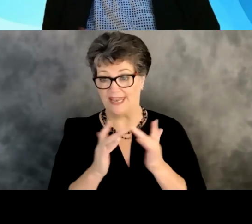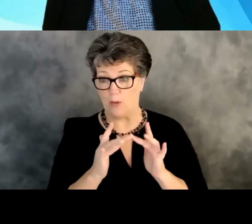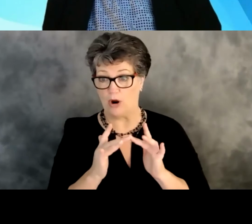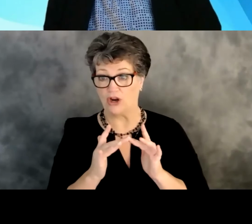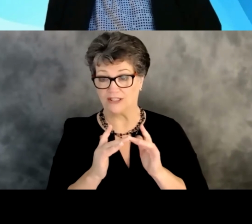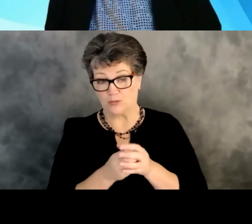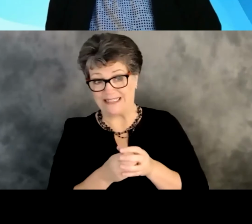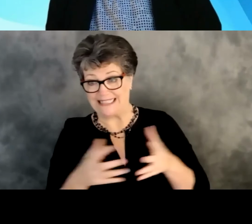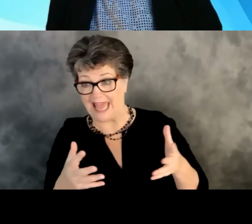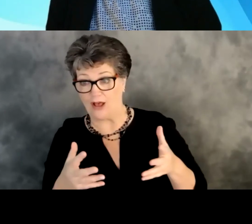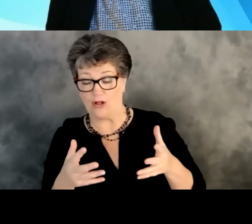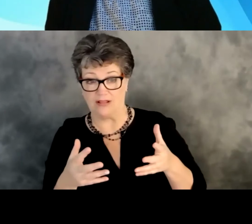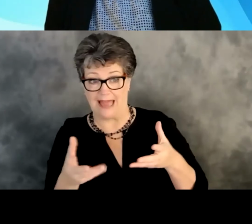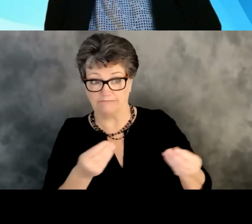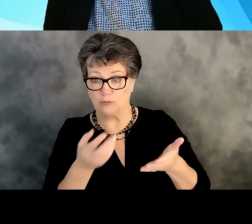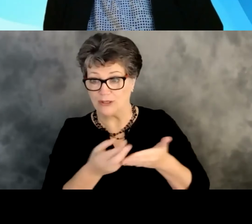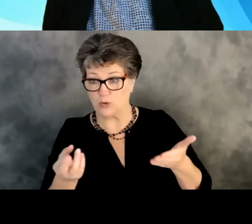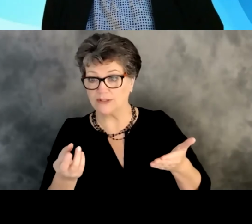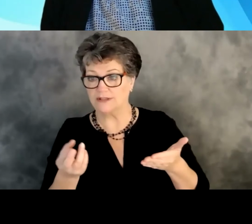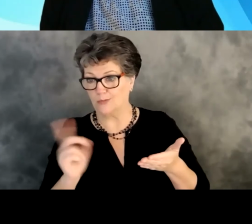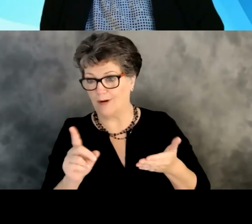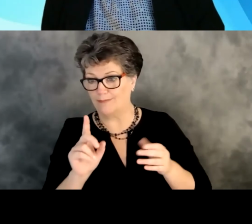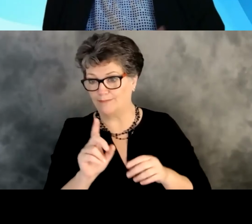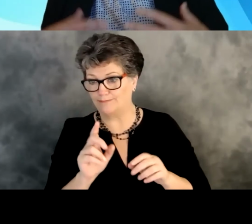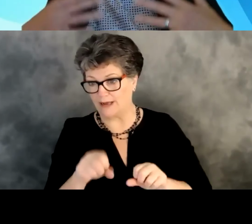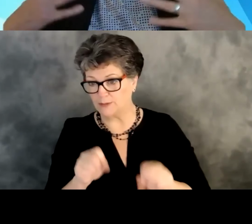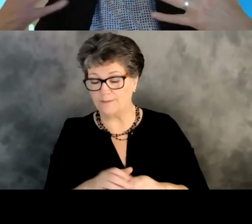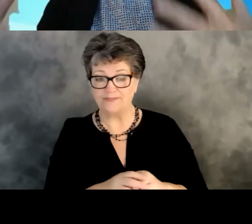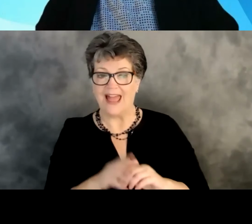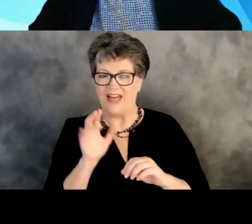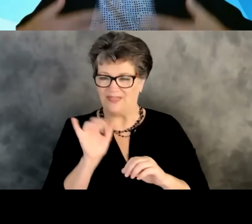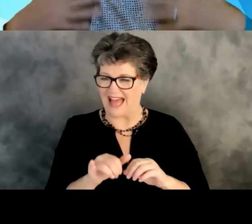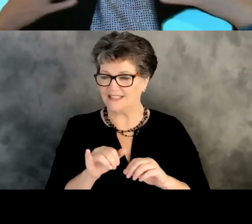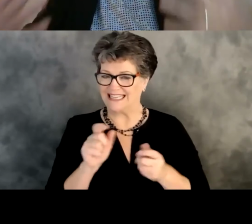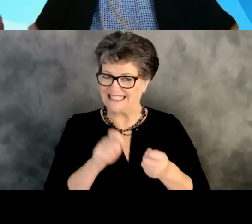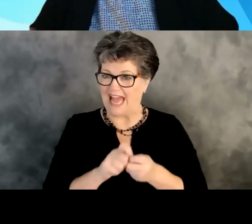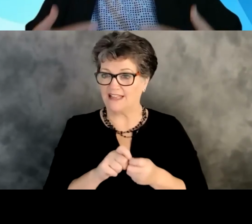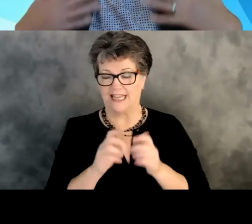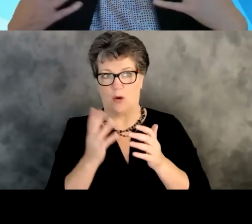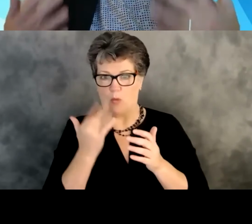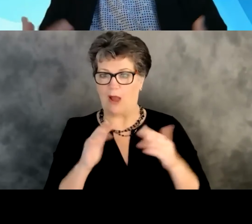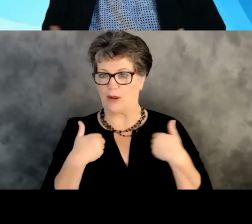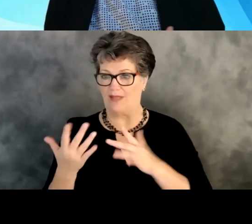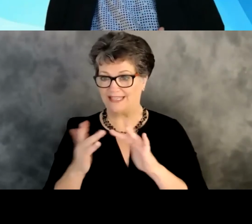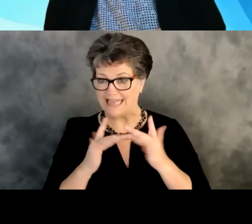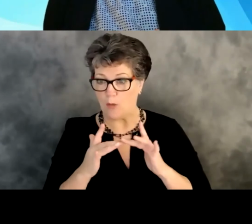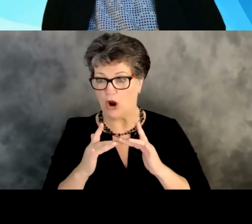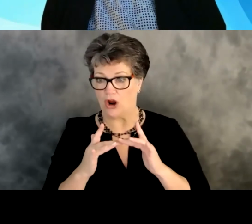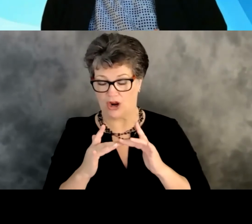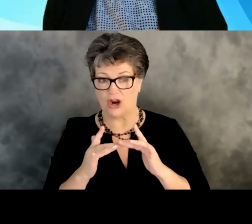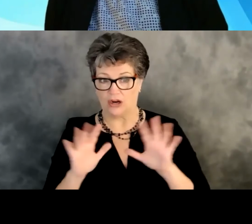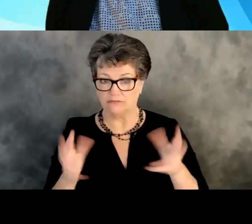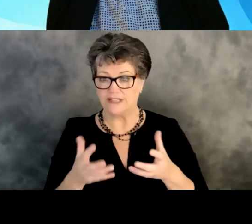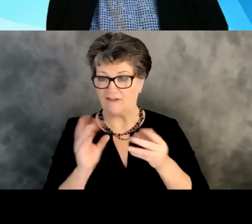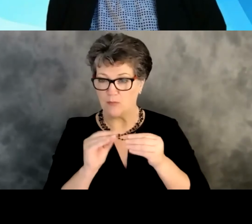and resource where we can. So that's exactly the cycle that we're trying to have this network be able to go through